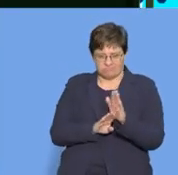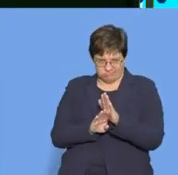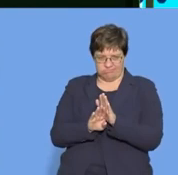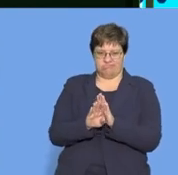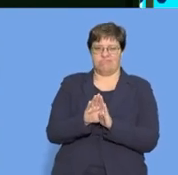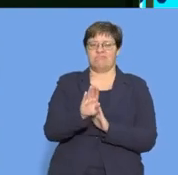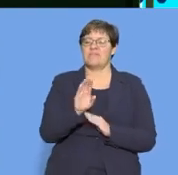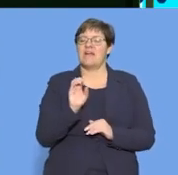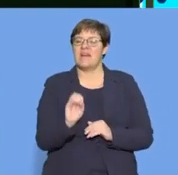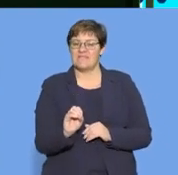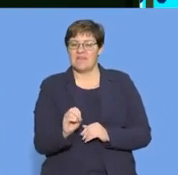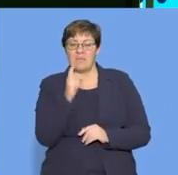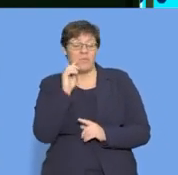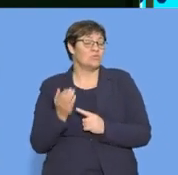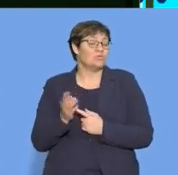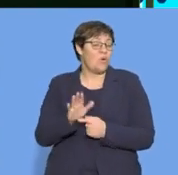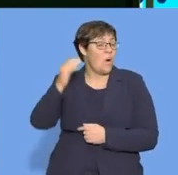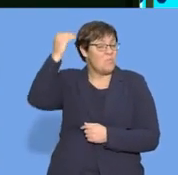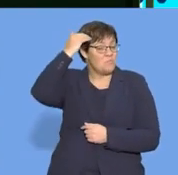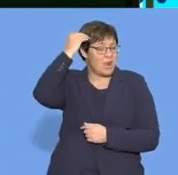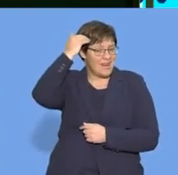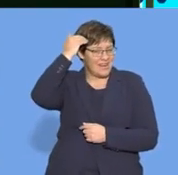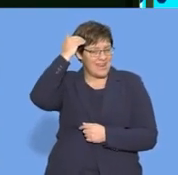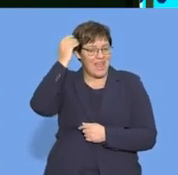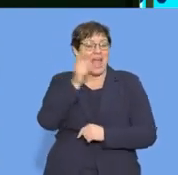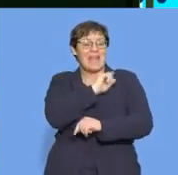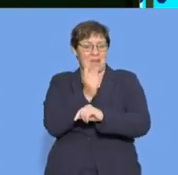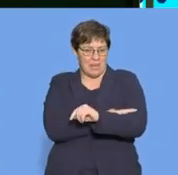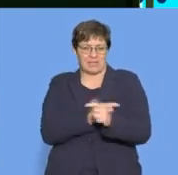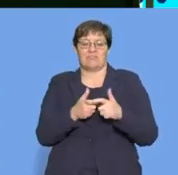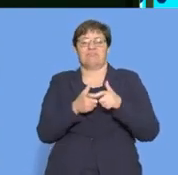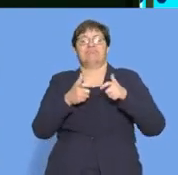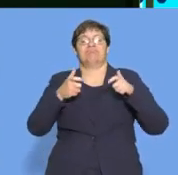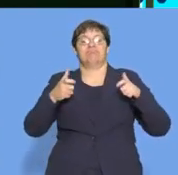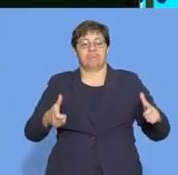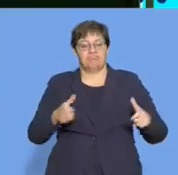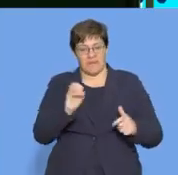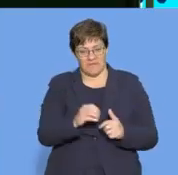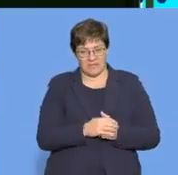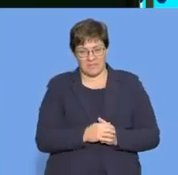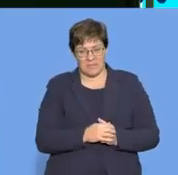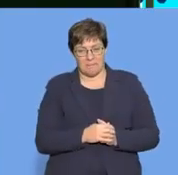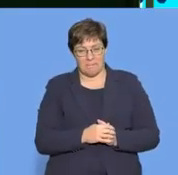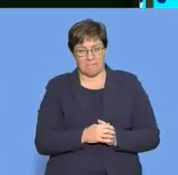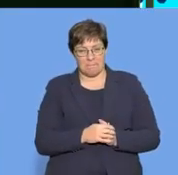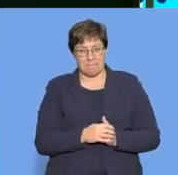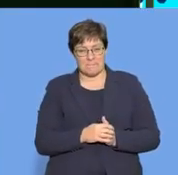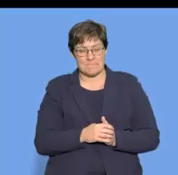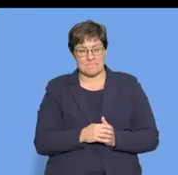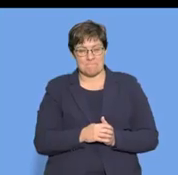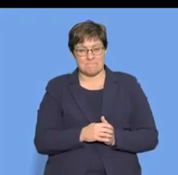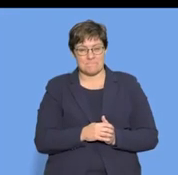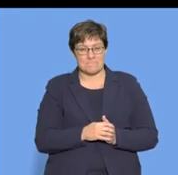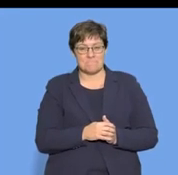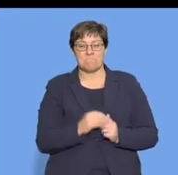planning was beginning to evolve, which actually is an indication that the brain capacity is increasing. Then we